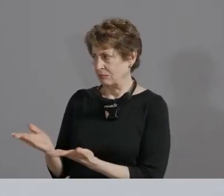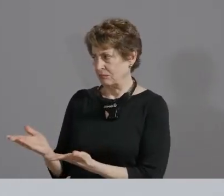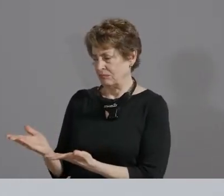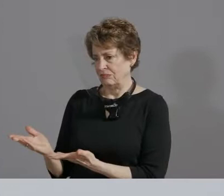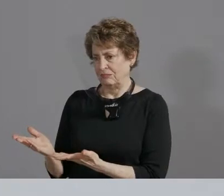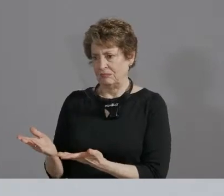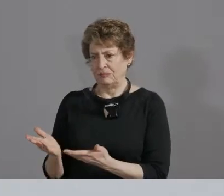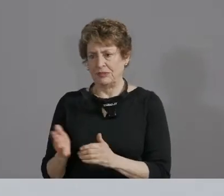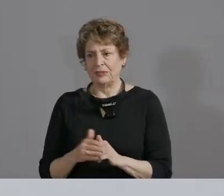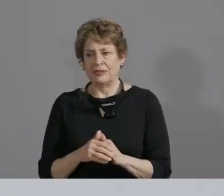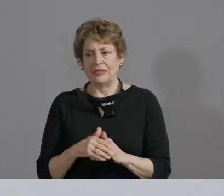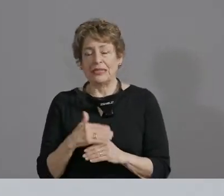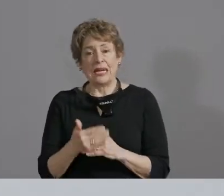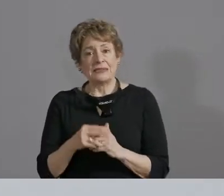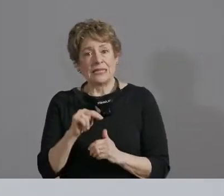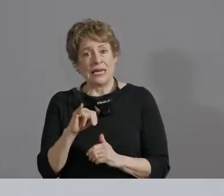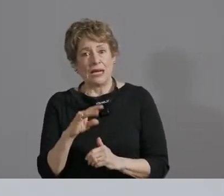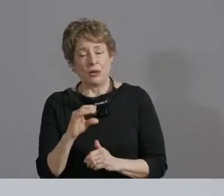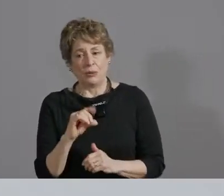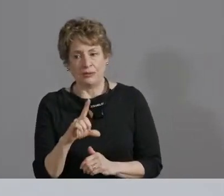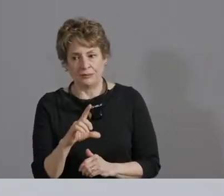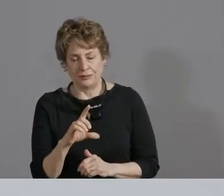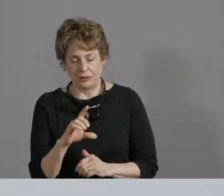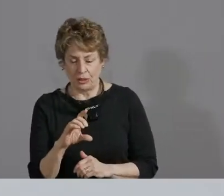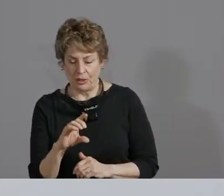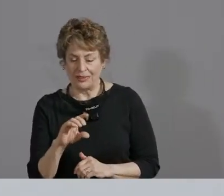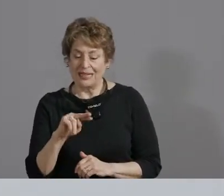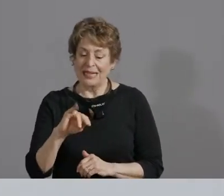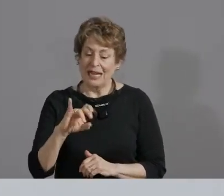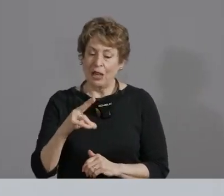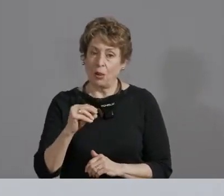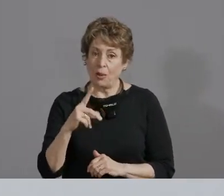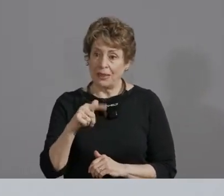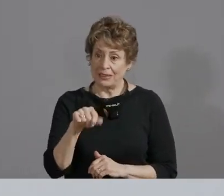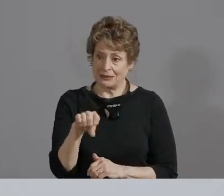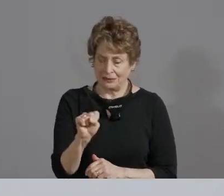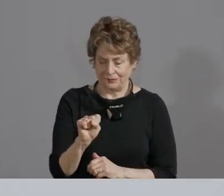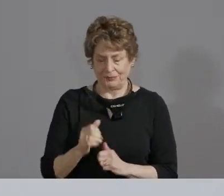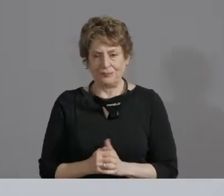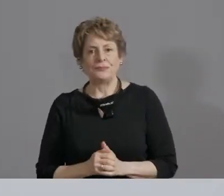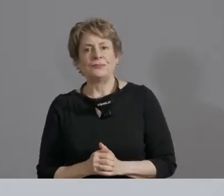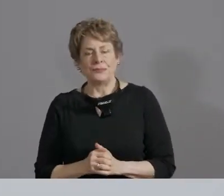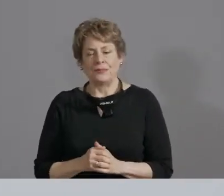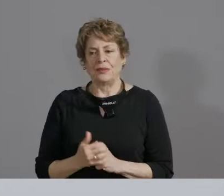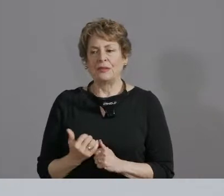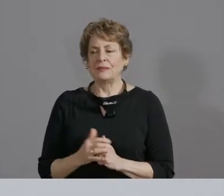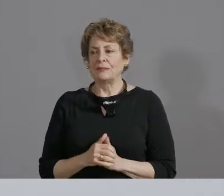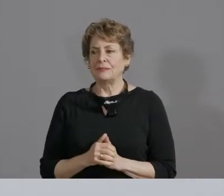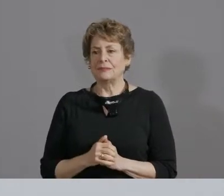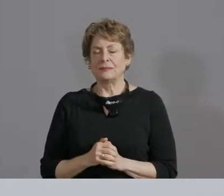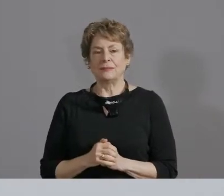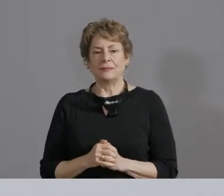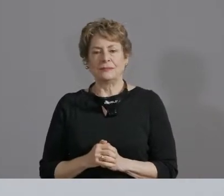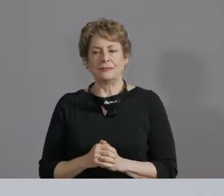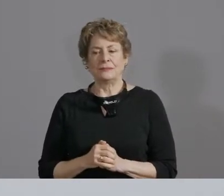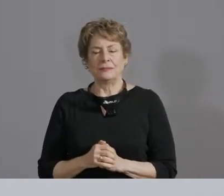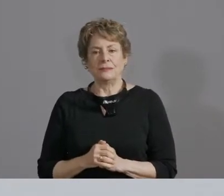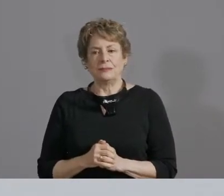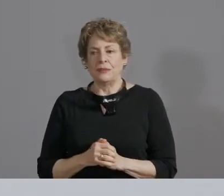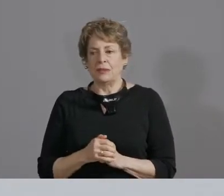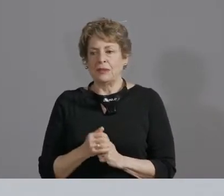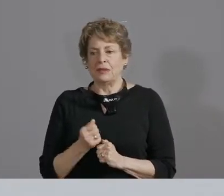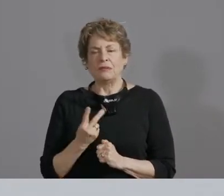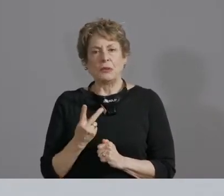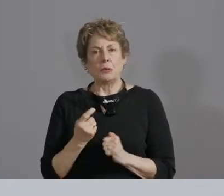Nicholas? Good morning, good afternoon, Dr. Christ. Hi. I was having a little trouble unmuting there. So just a couple quick questions.